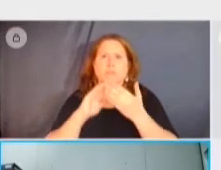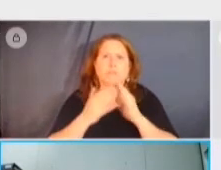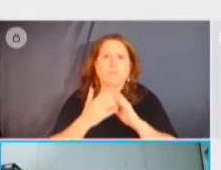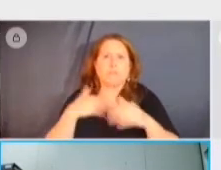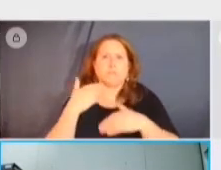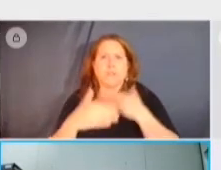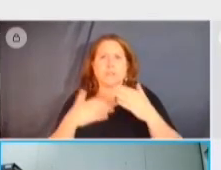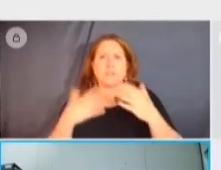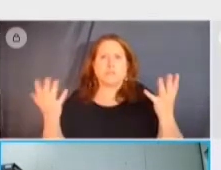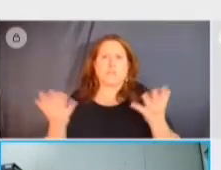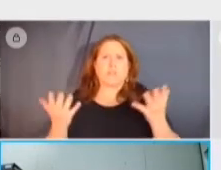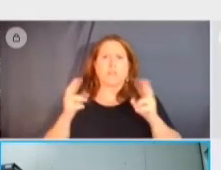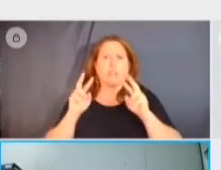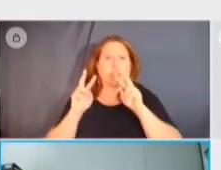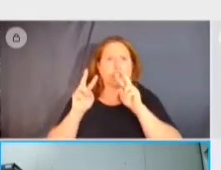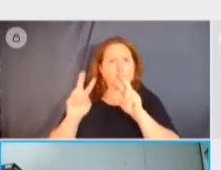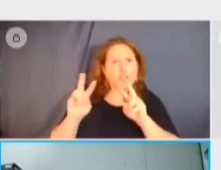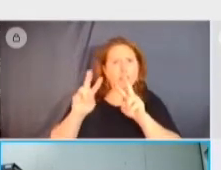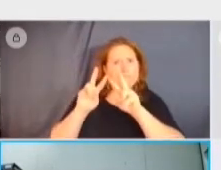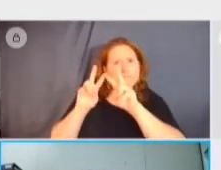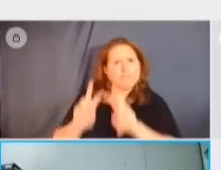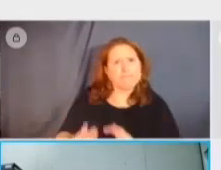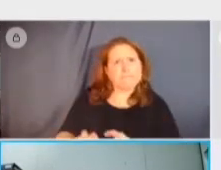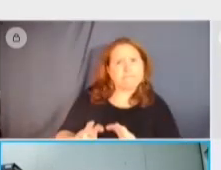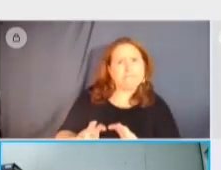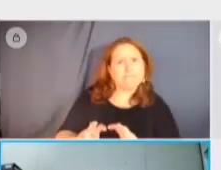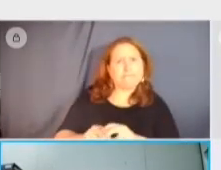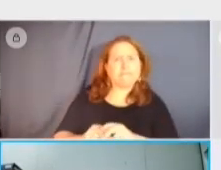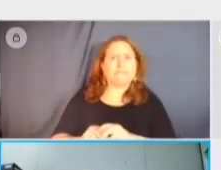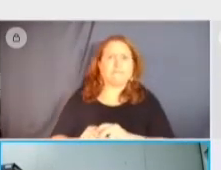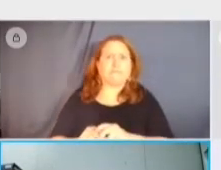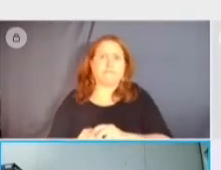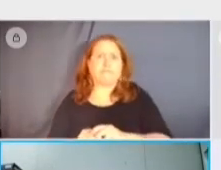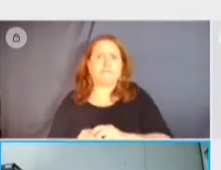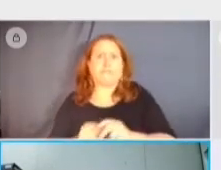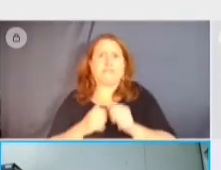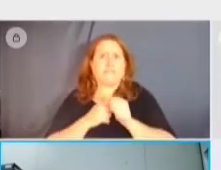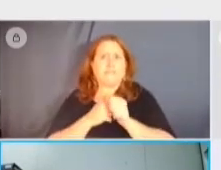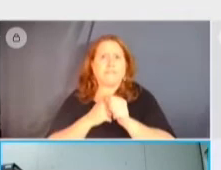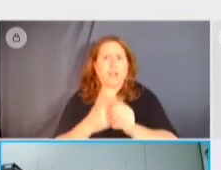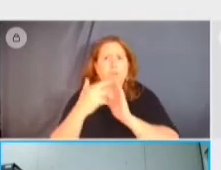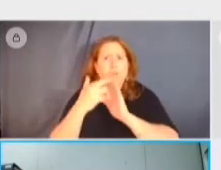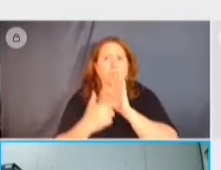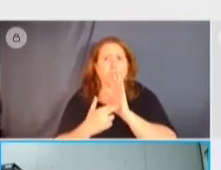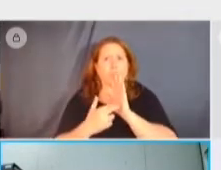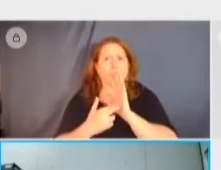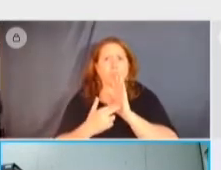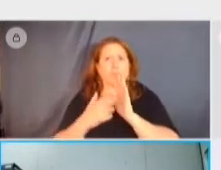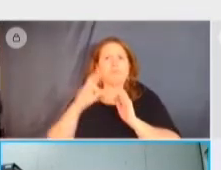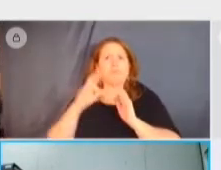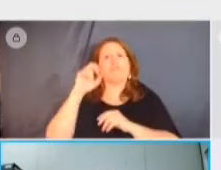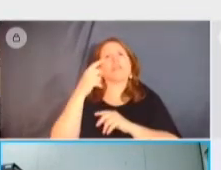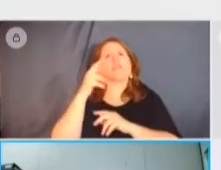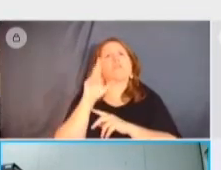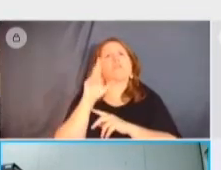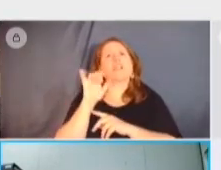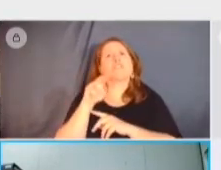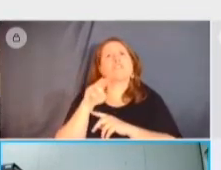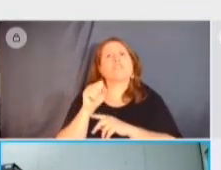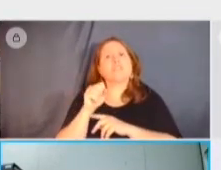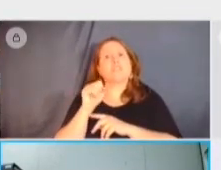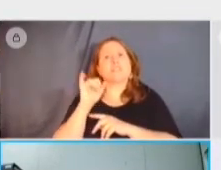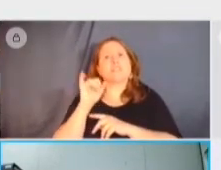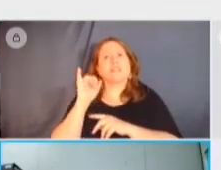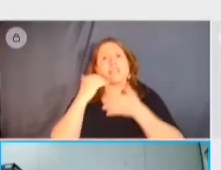is provided for by the Rules Regulatory Unit at the Department of State, and a few